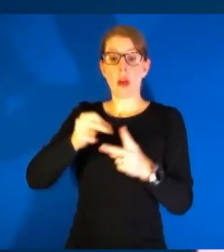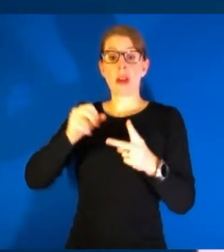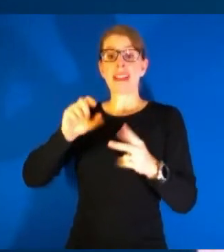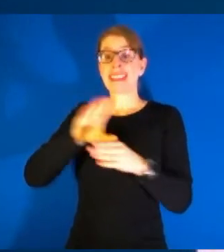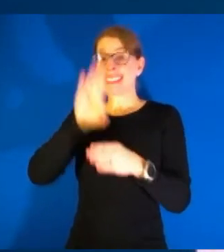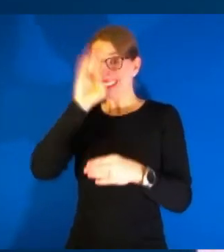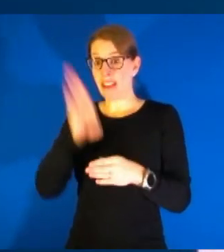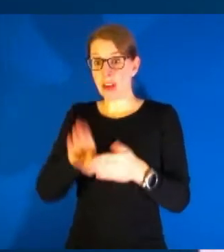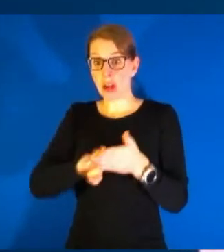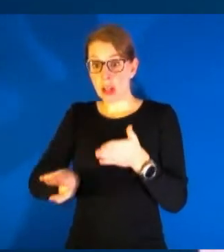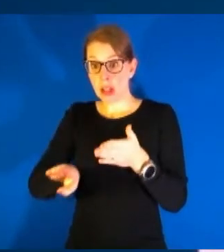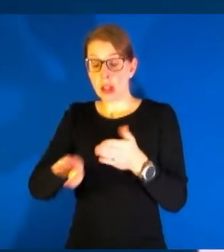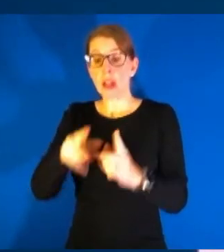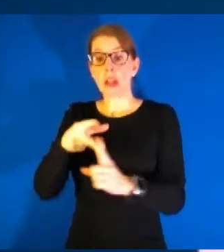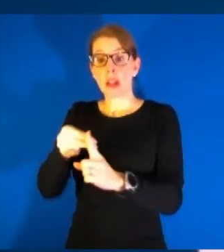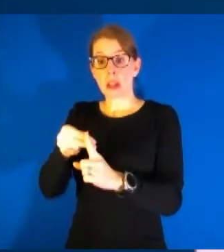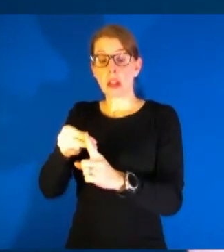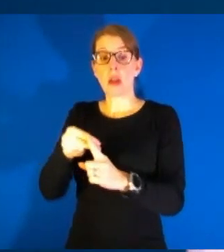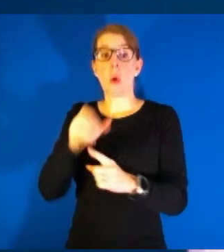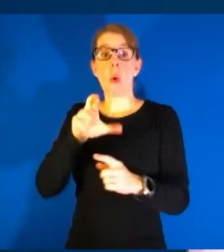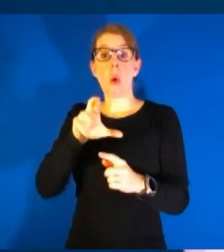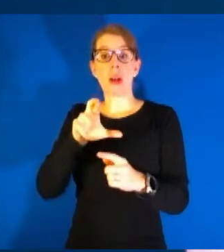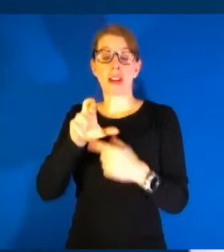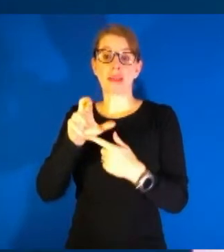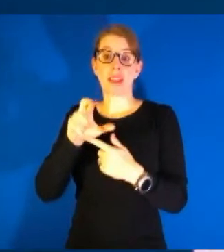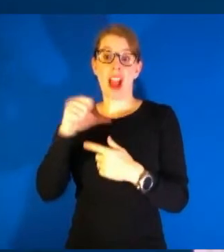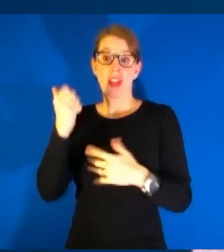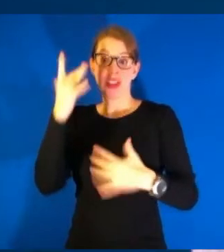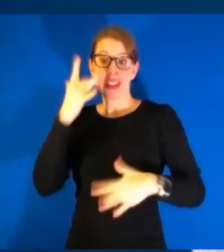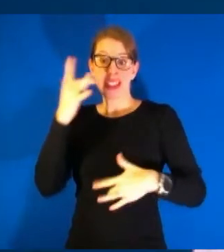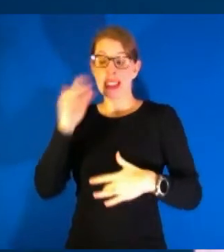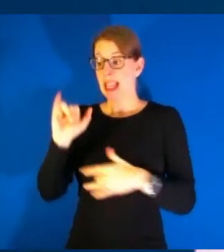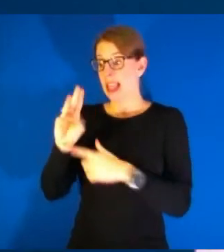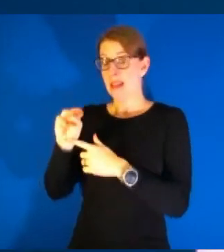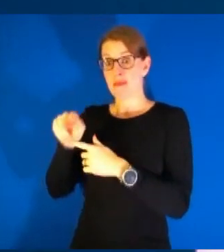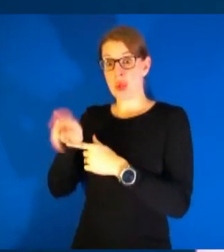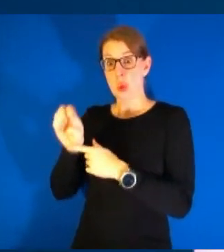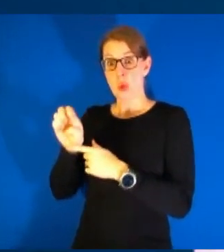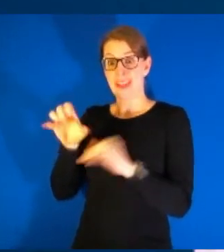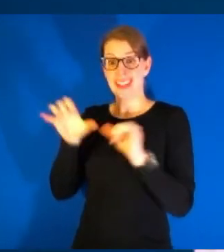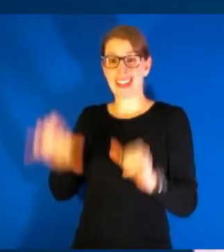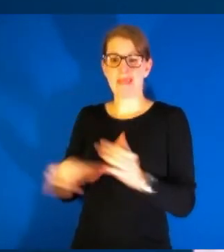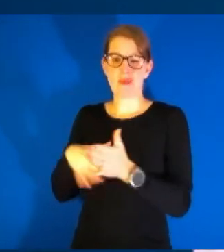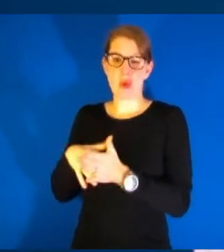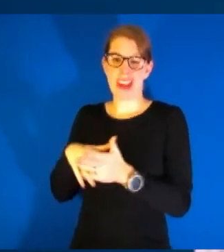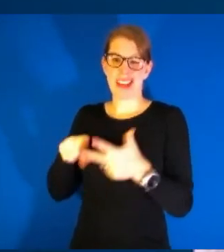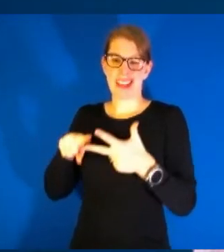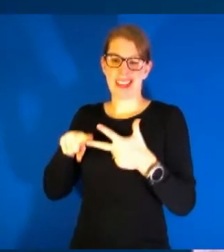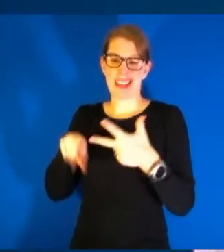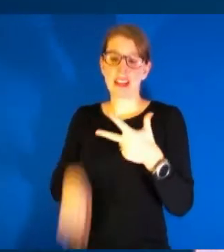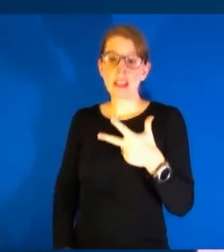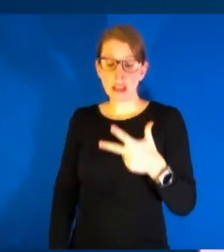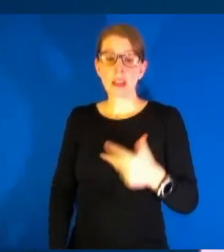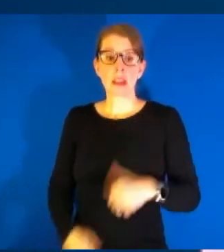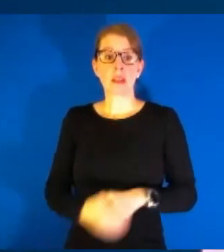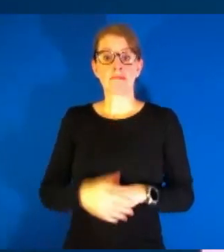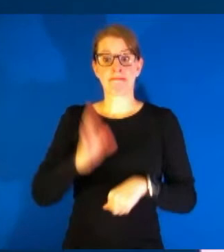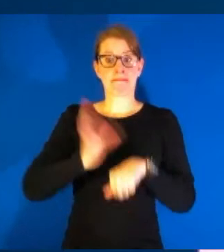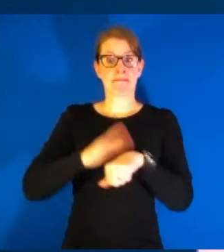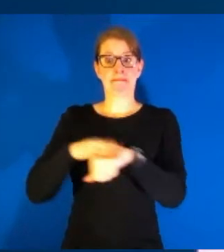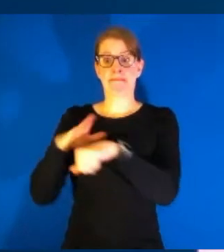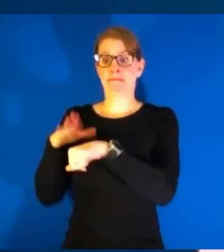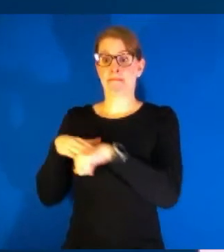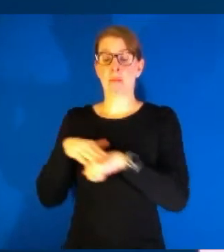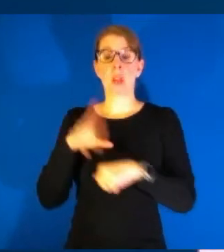underlying disease, suggesting that their immune system is very compromised. It should be a warning to all of us that